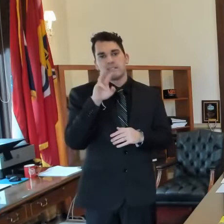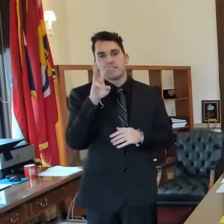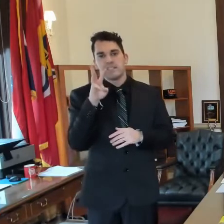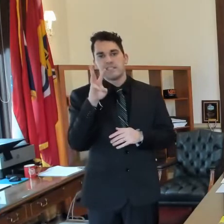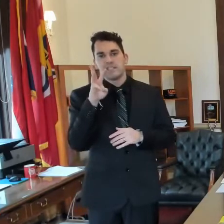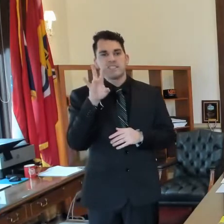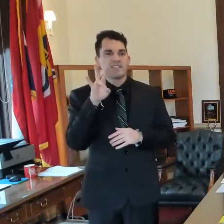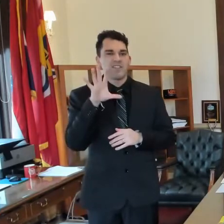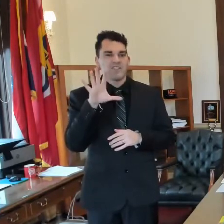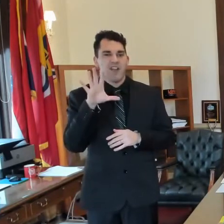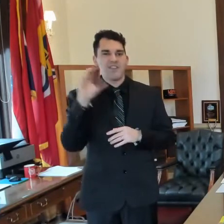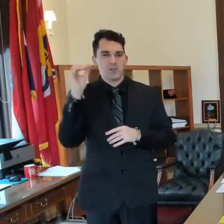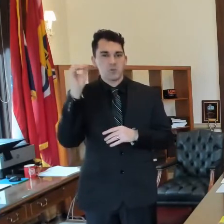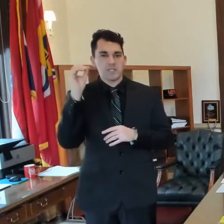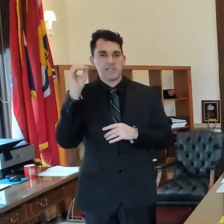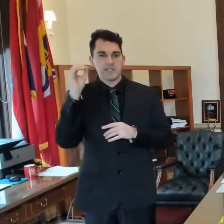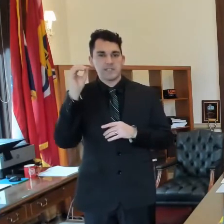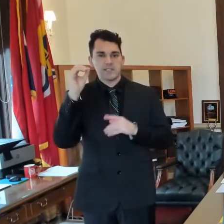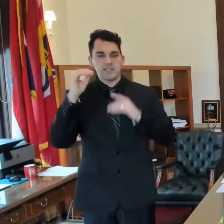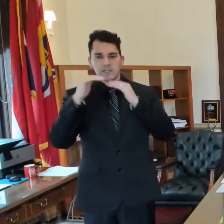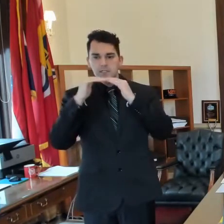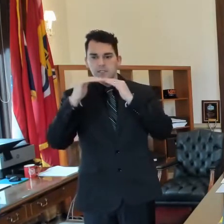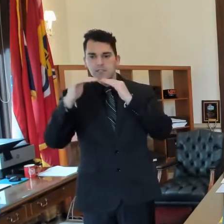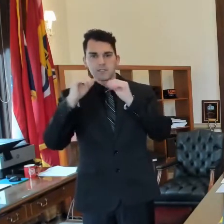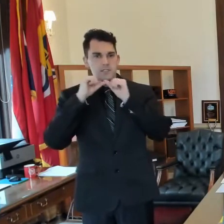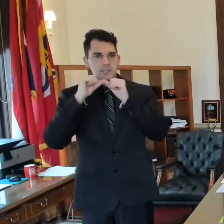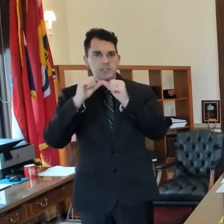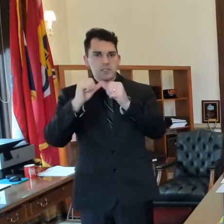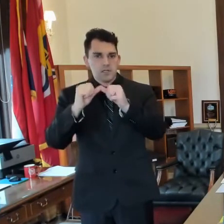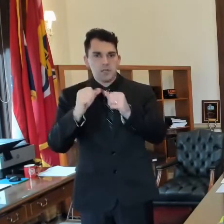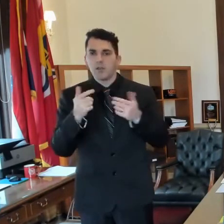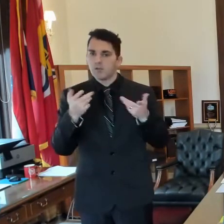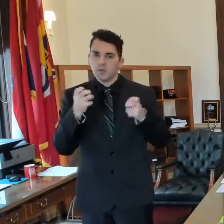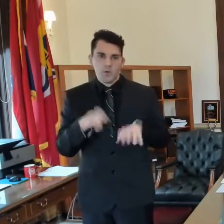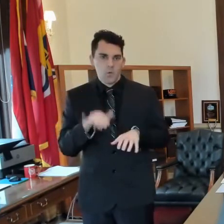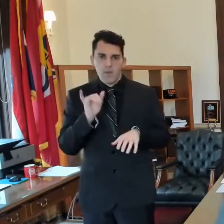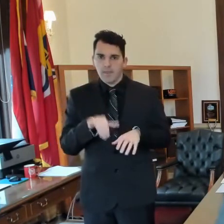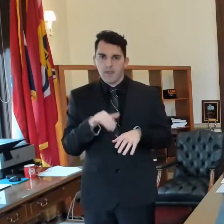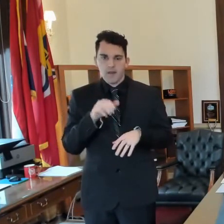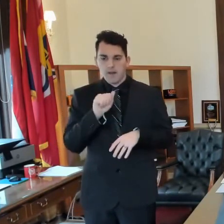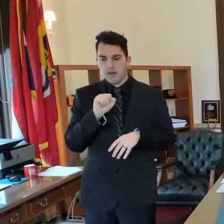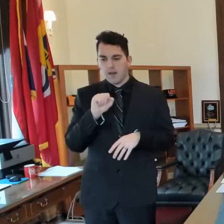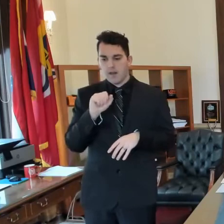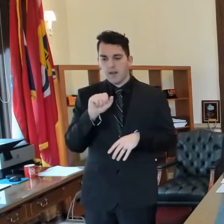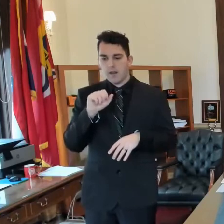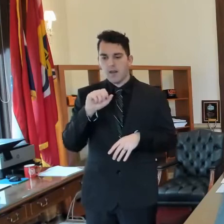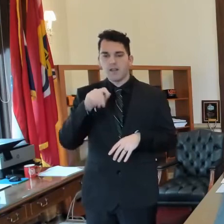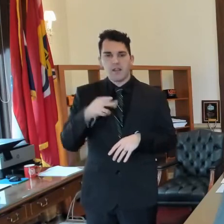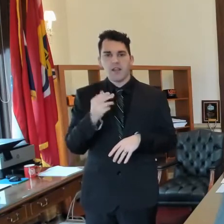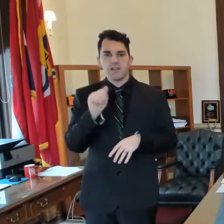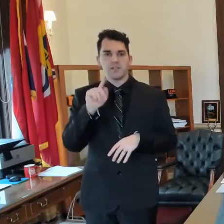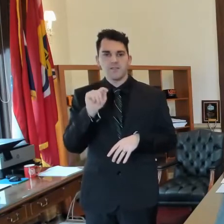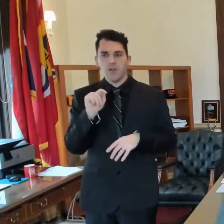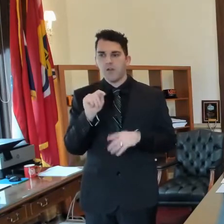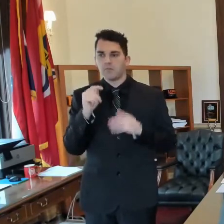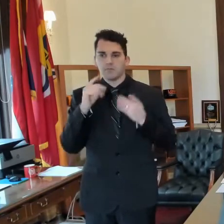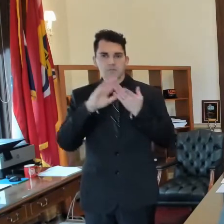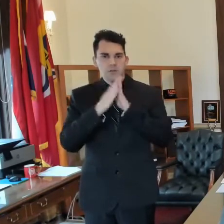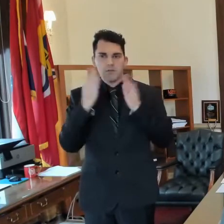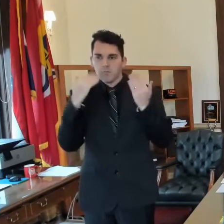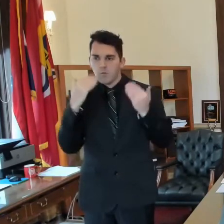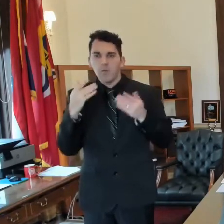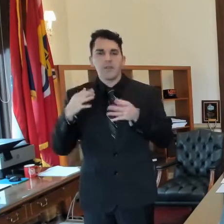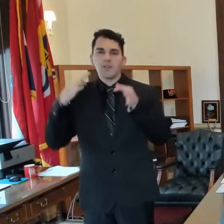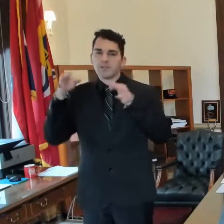it's 75 degrees or so, because that hot asphalt, you don't want that cooling off. You want it to go down. They've explained this all to me